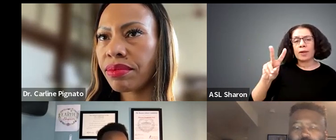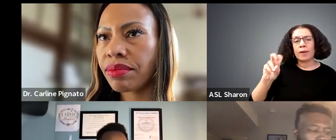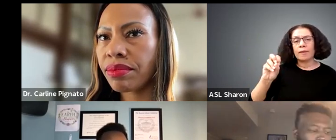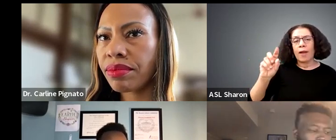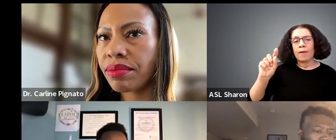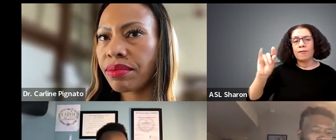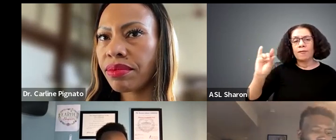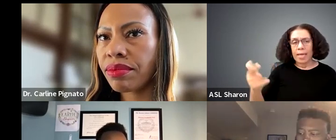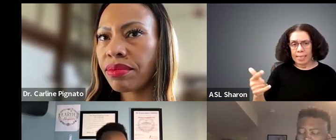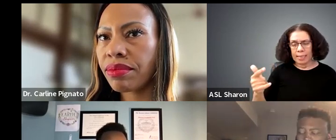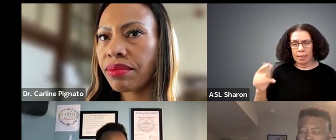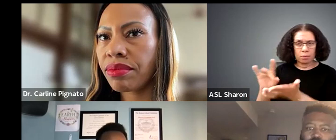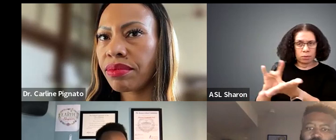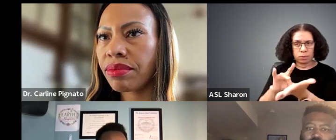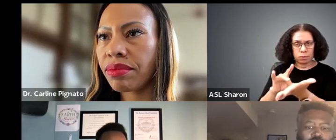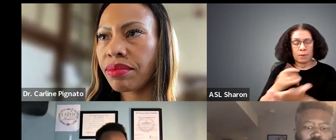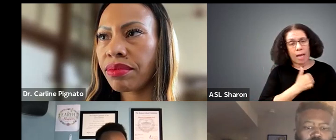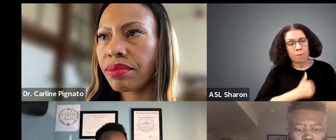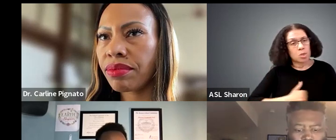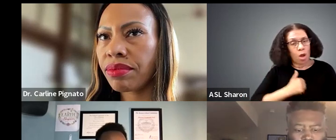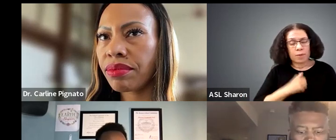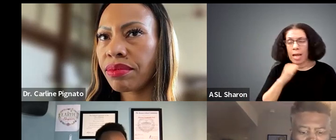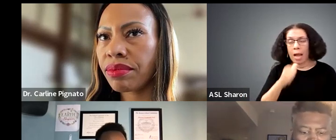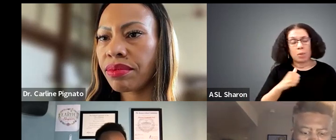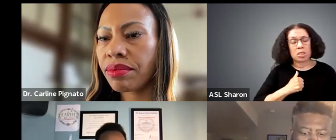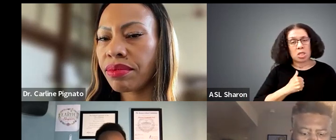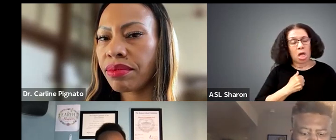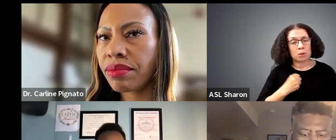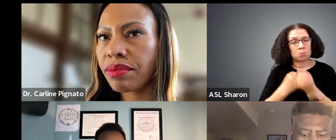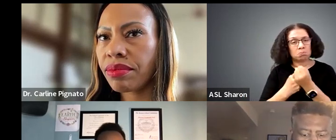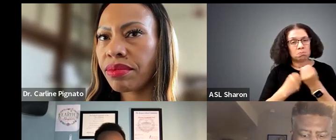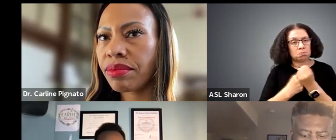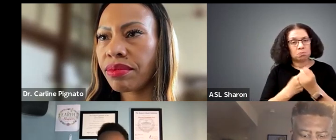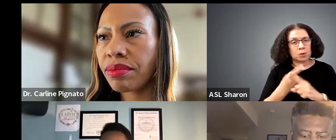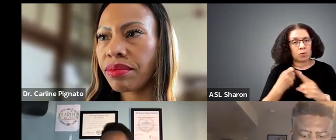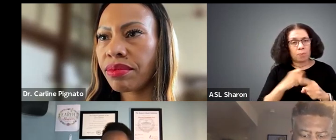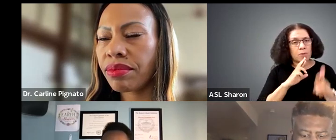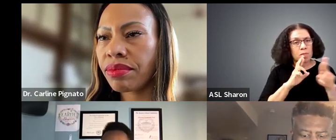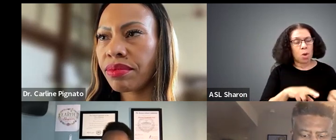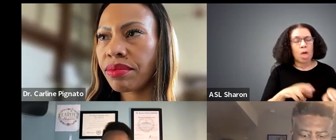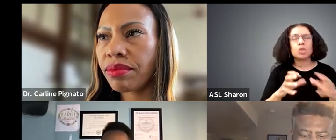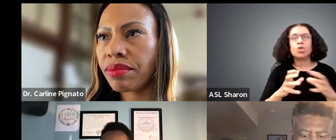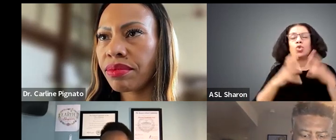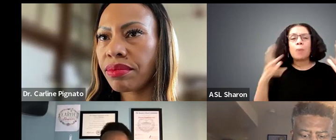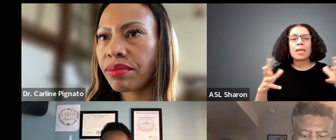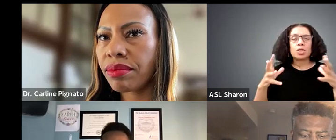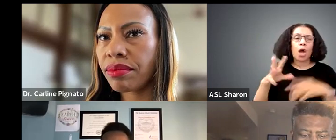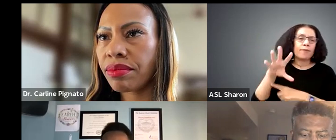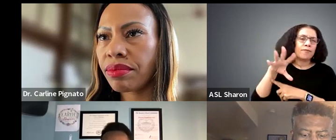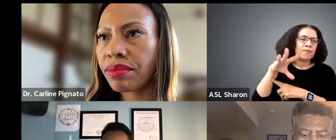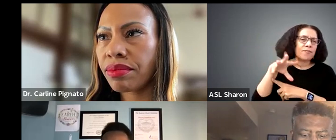committee meeting. I'm sorry to say I was not reassured by the response. It still seemed to focus too much on video interviews